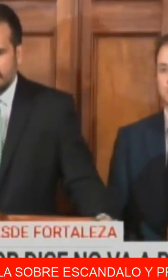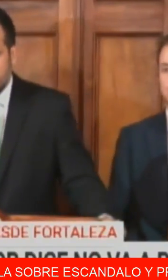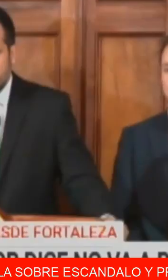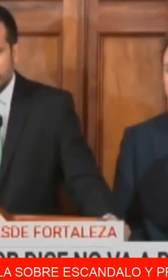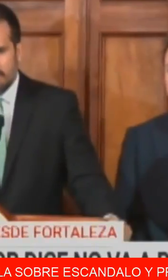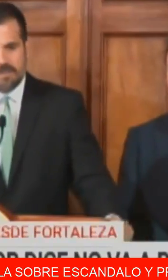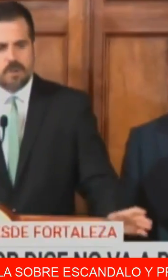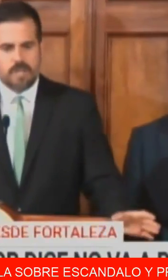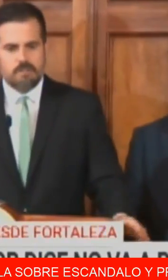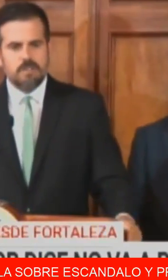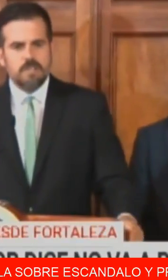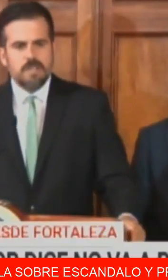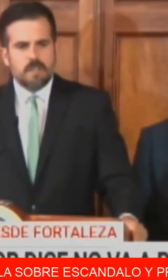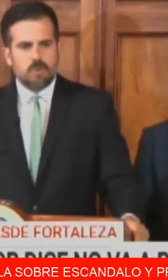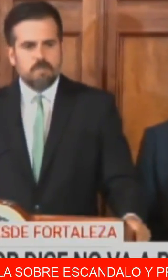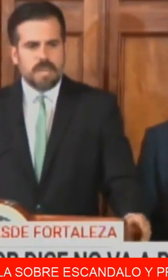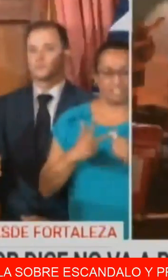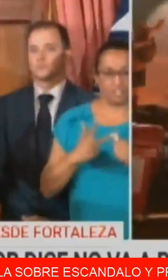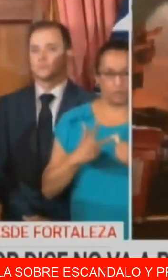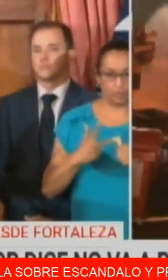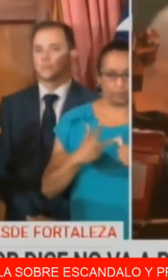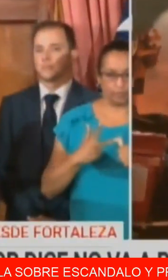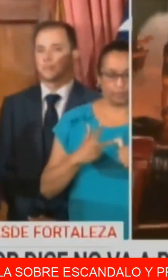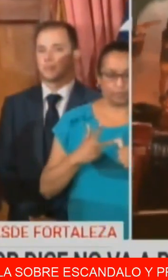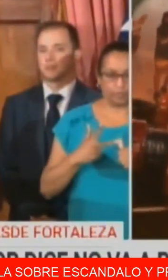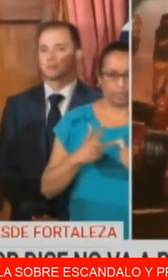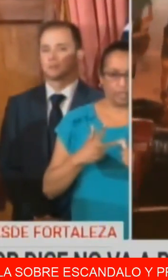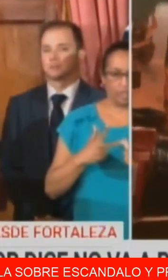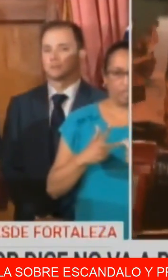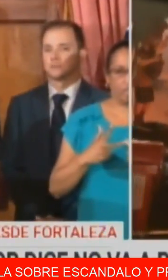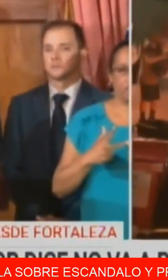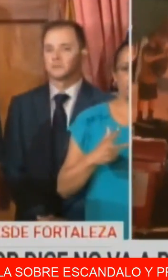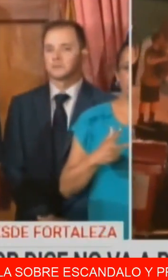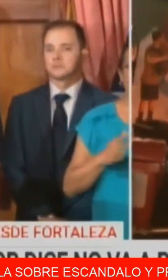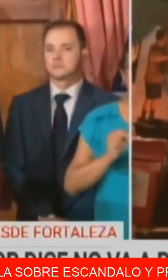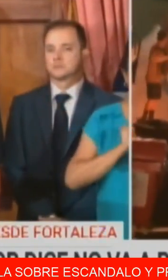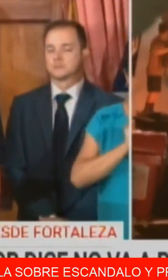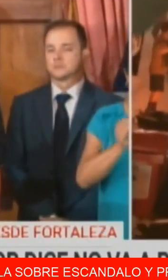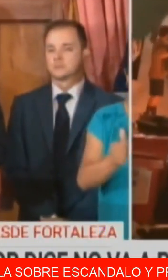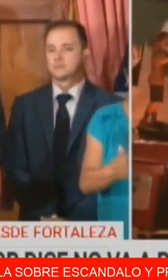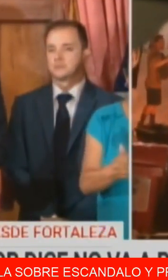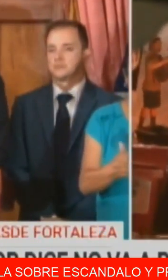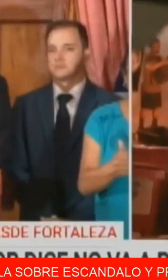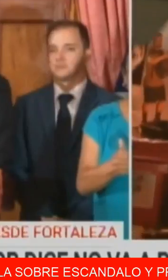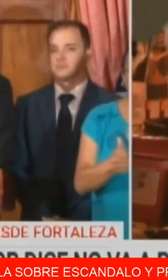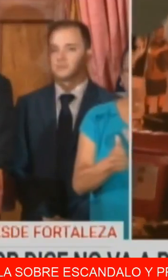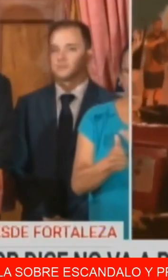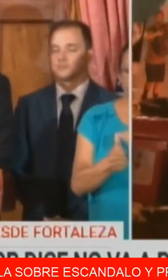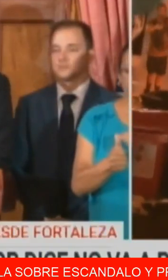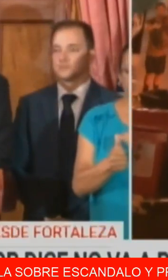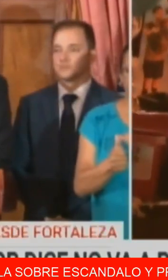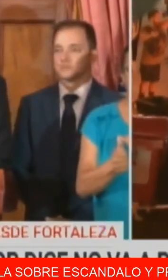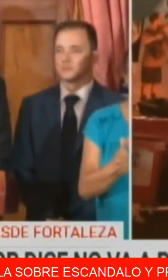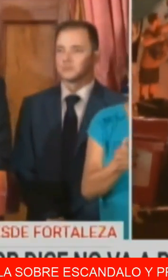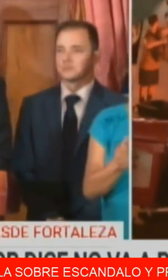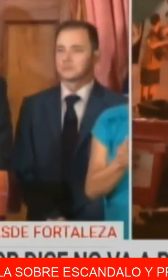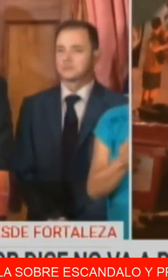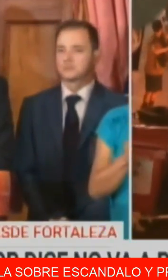it. On the third level, we've been analyzing some of the laws that were passed recently so that we can embark,